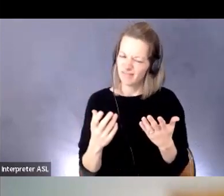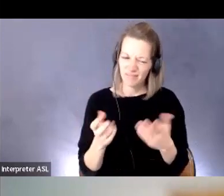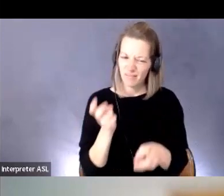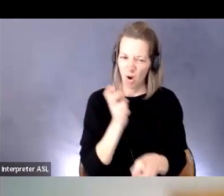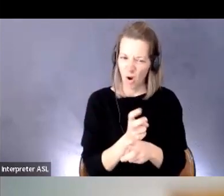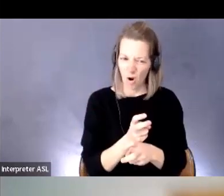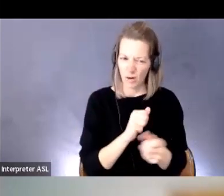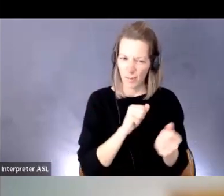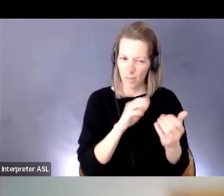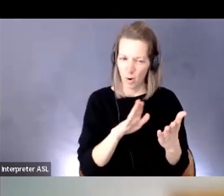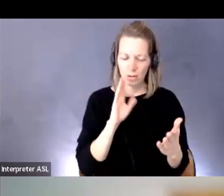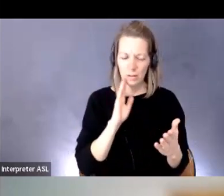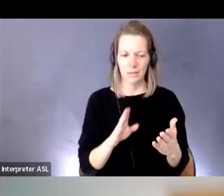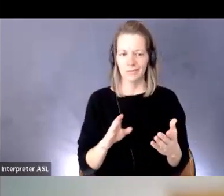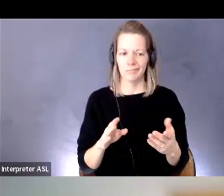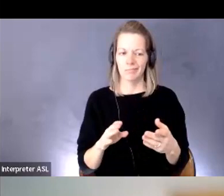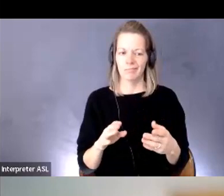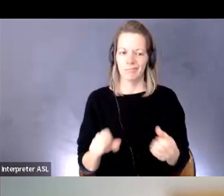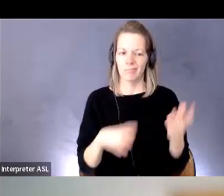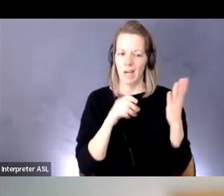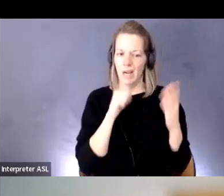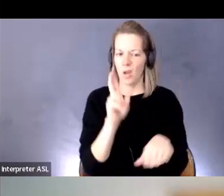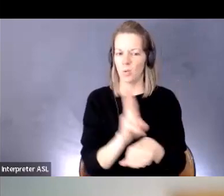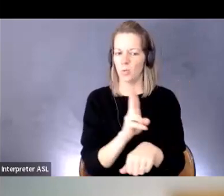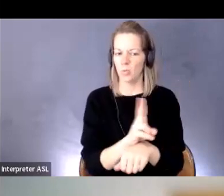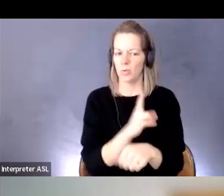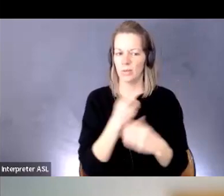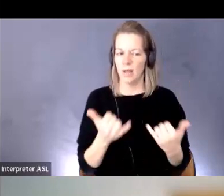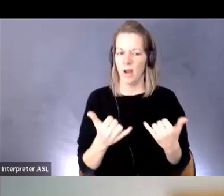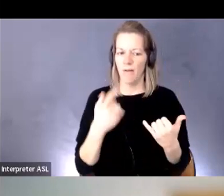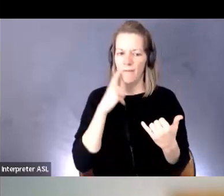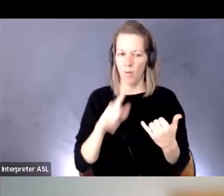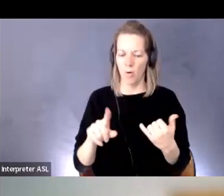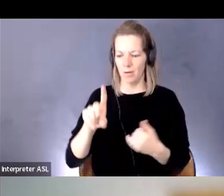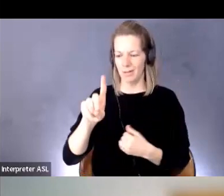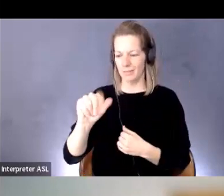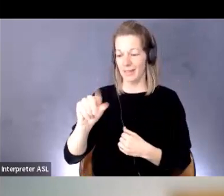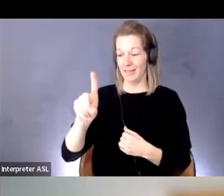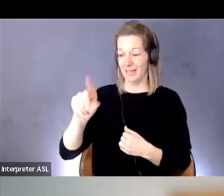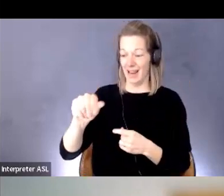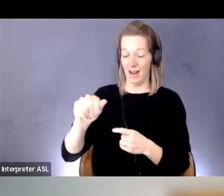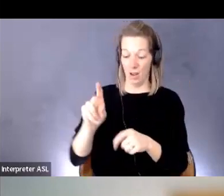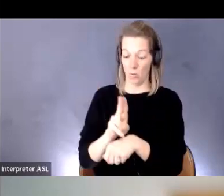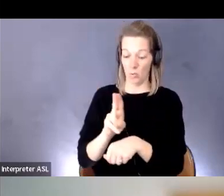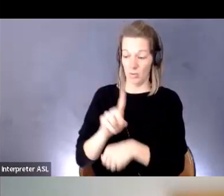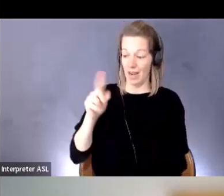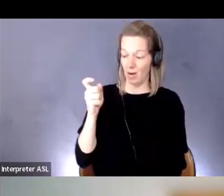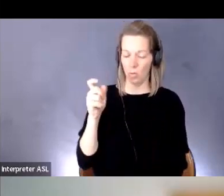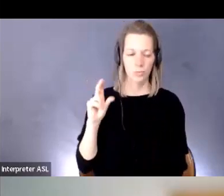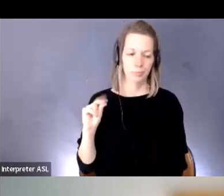approach, so many that it is no longer used to collect national disability data.